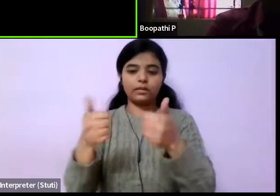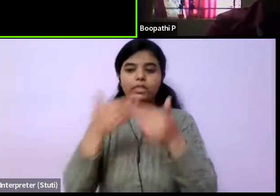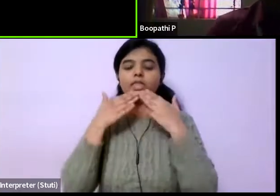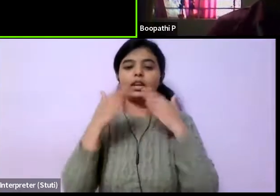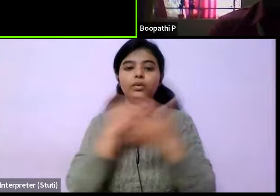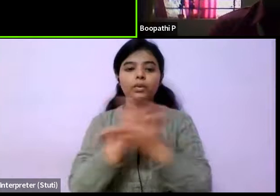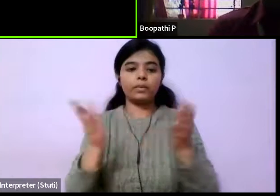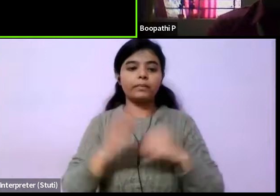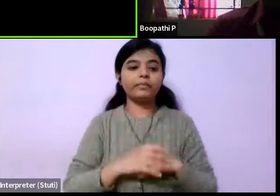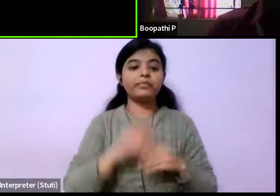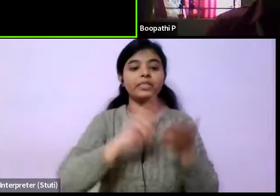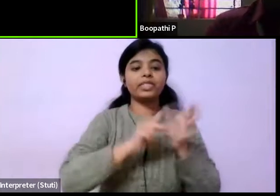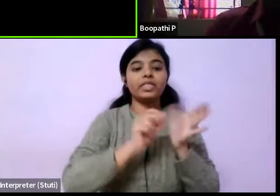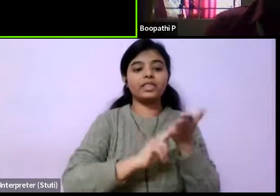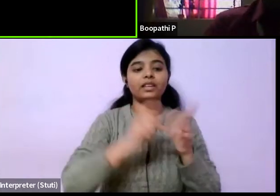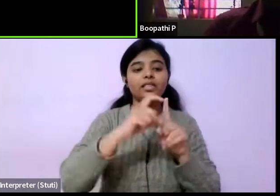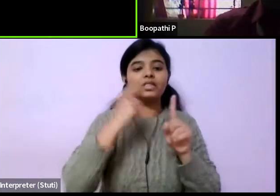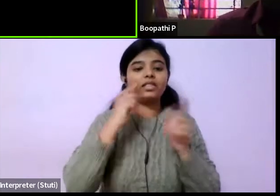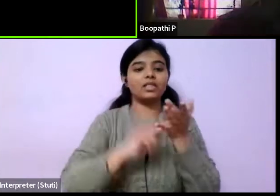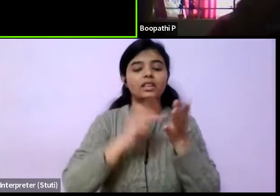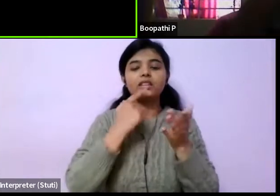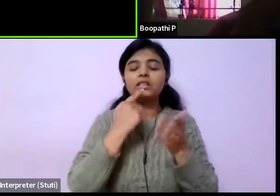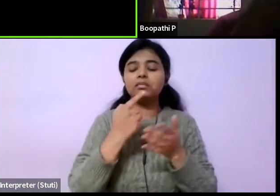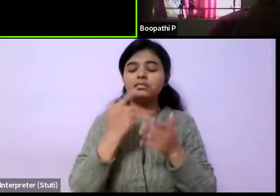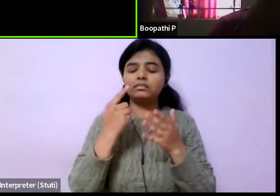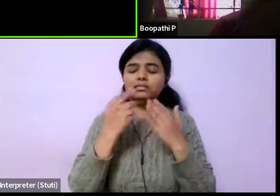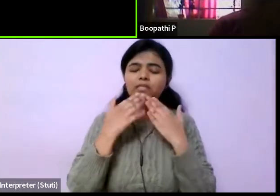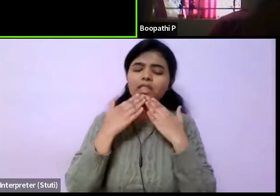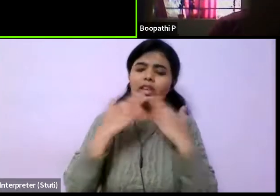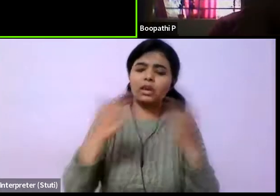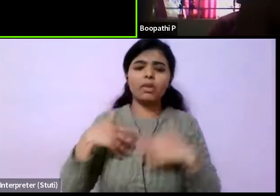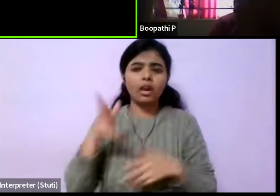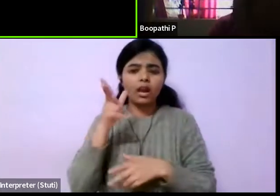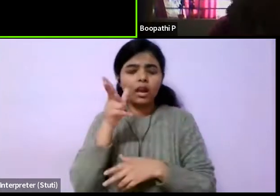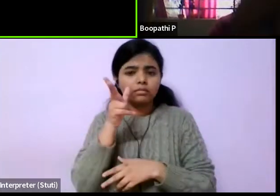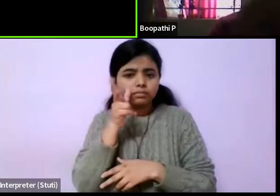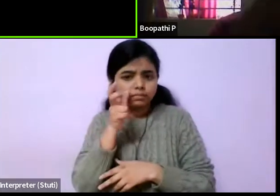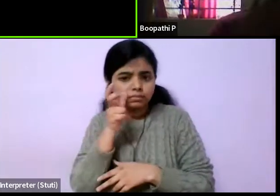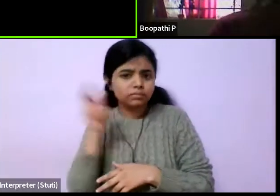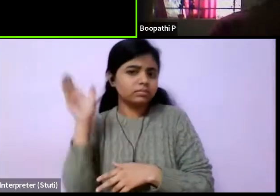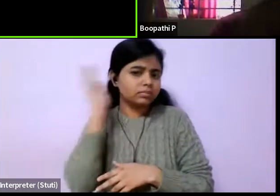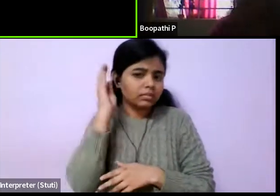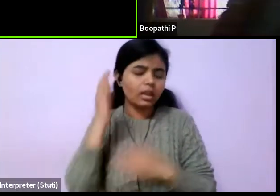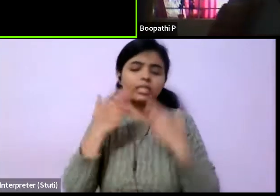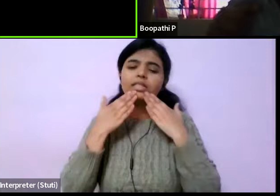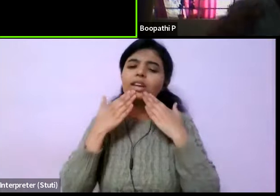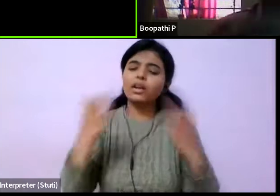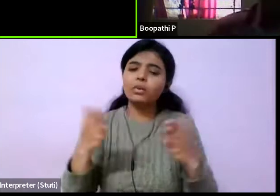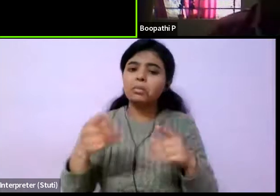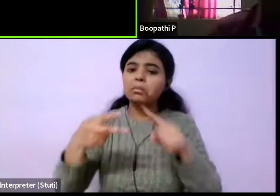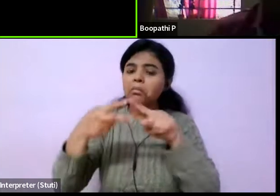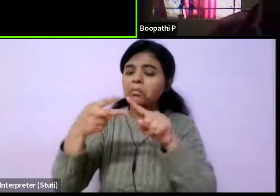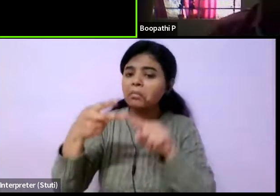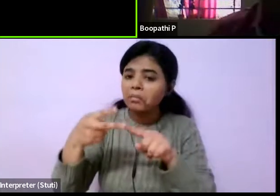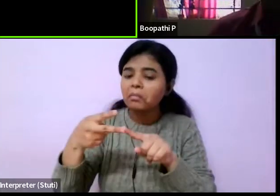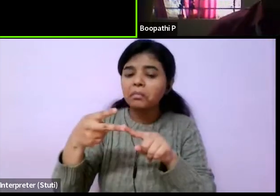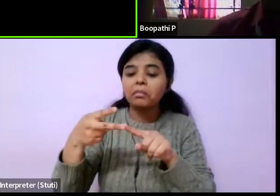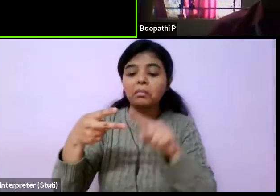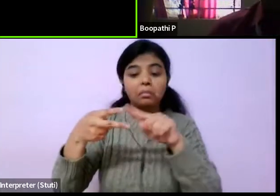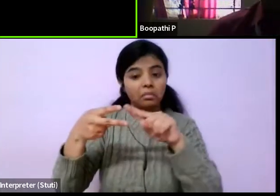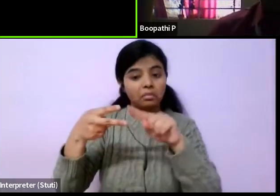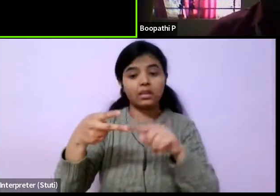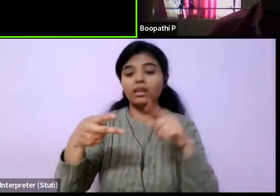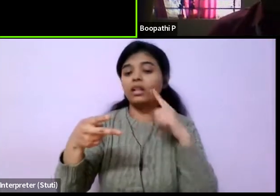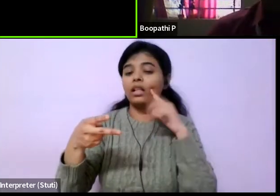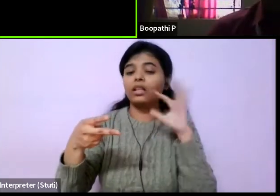Thank you, Boopathi. It was a real pleasure listening to you. I really like the two things that you brought out in